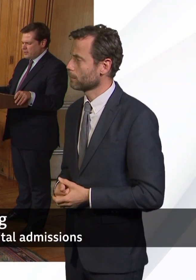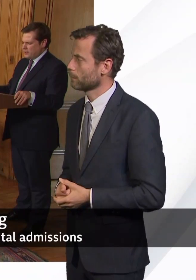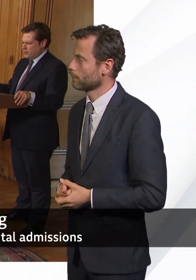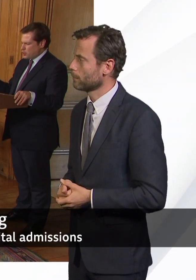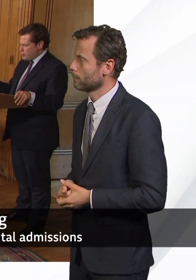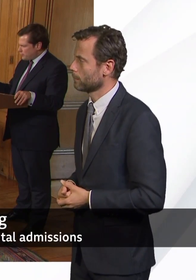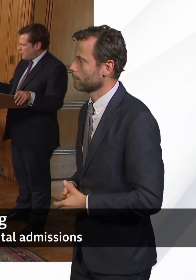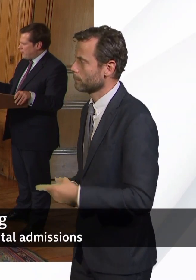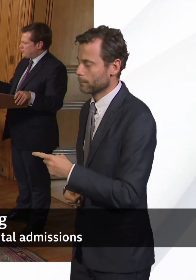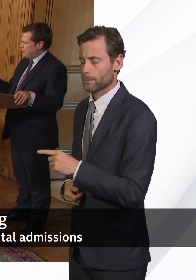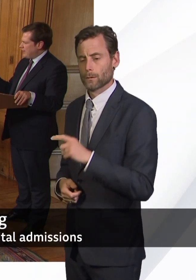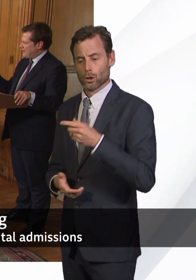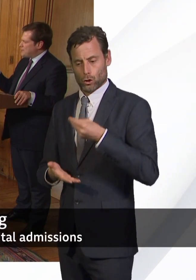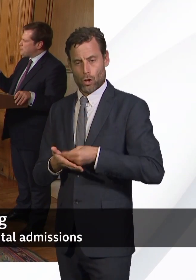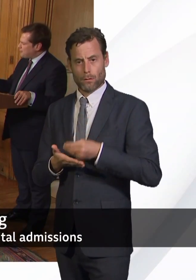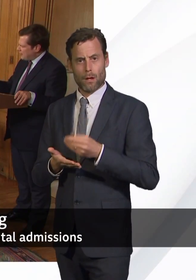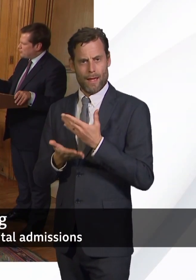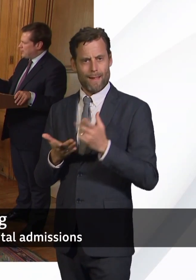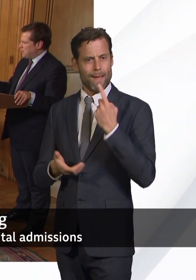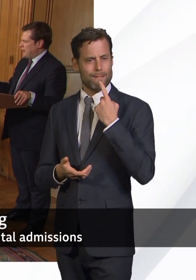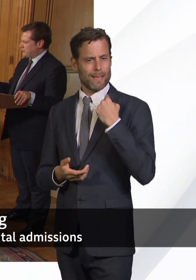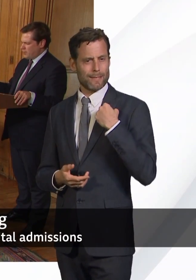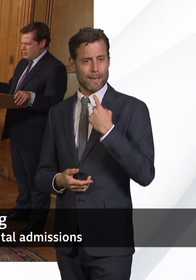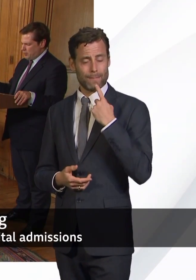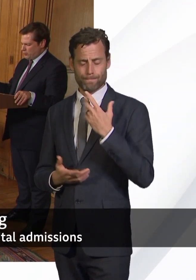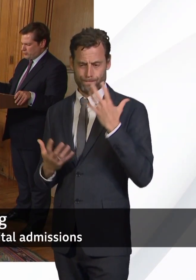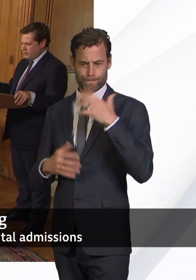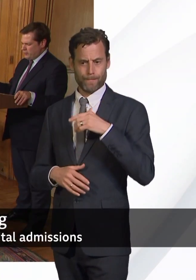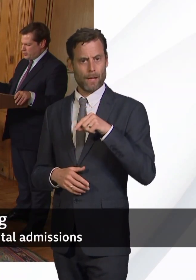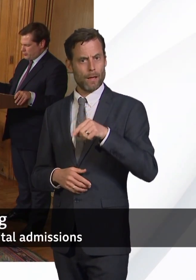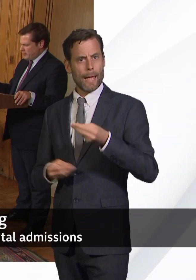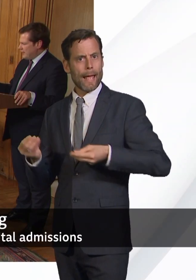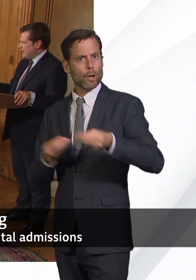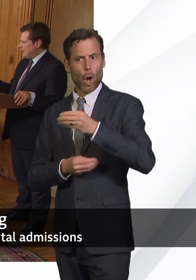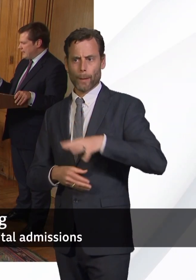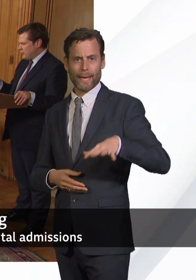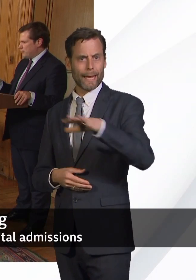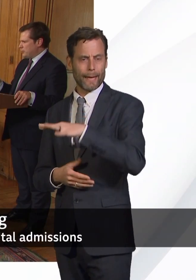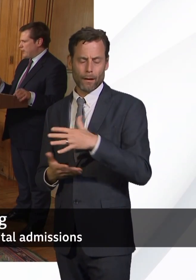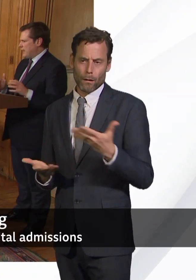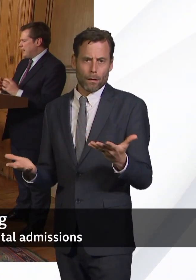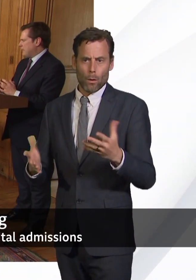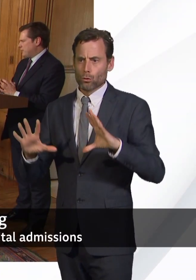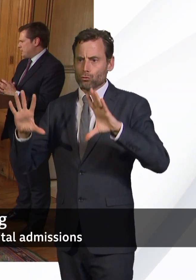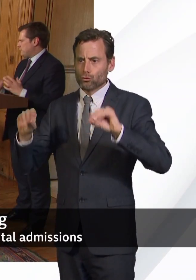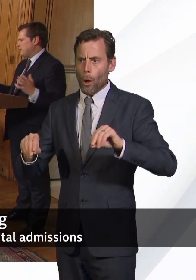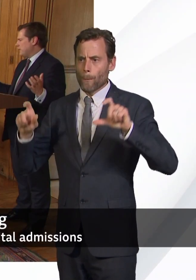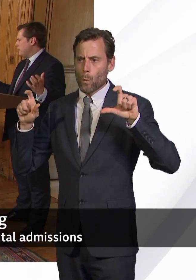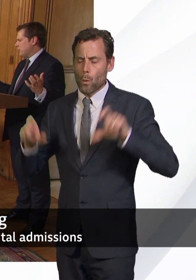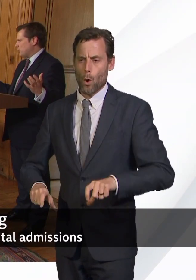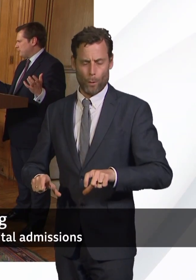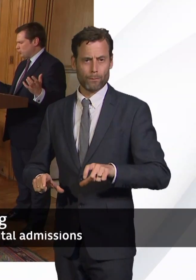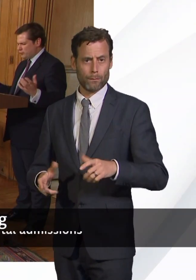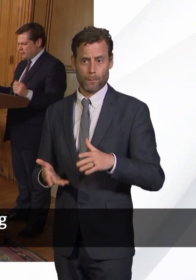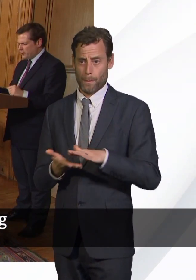that coronavirus is having a profound impact upon the economy here in the UK, as it is